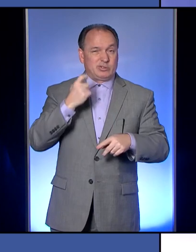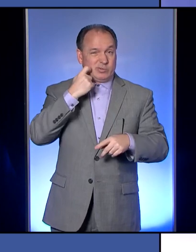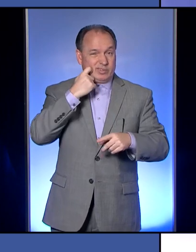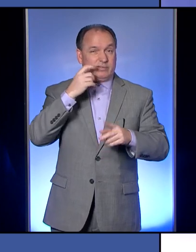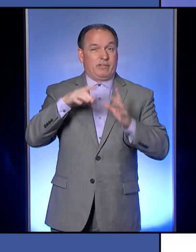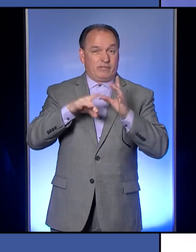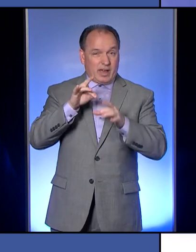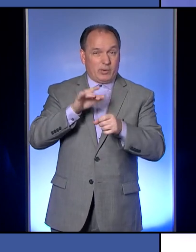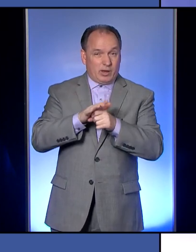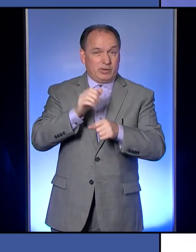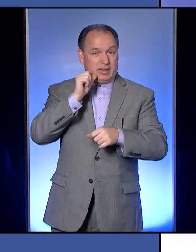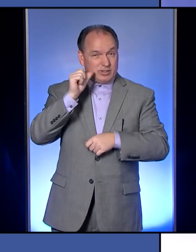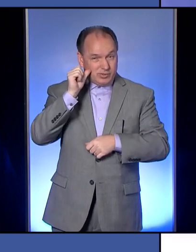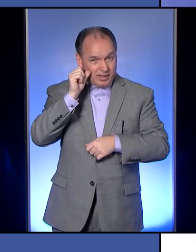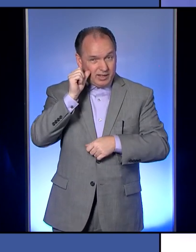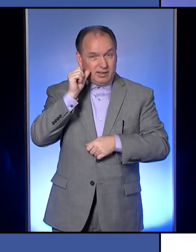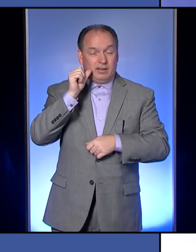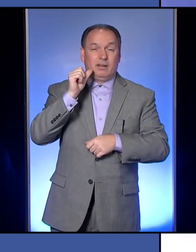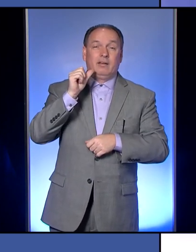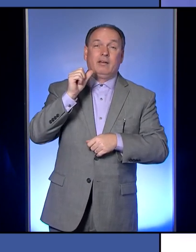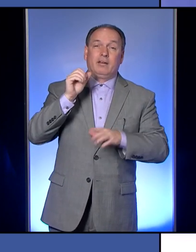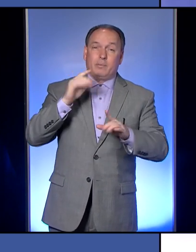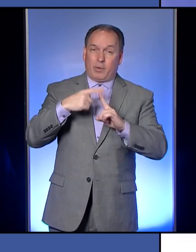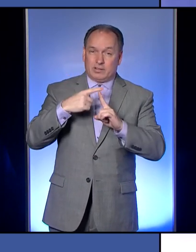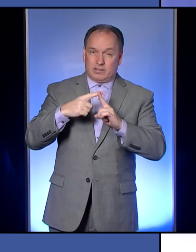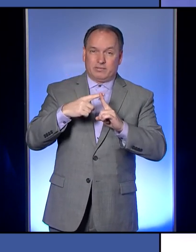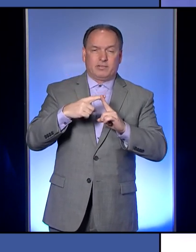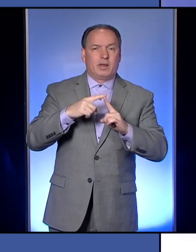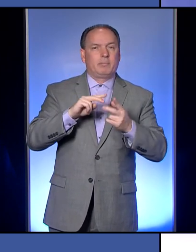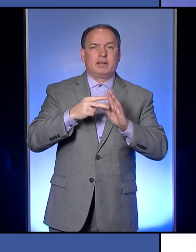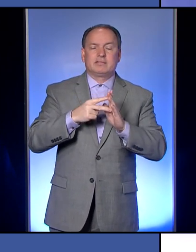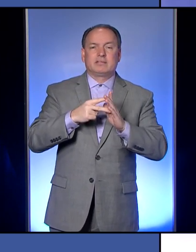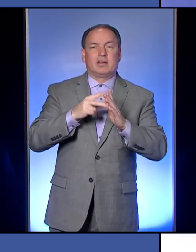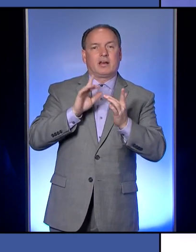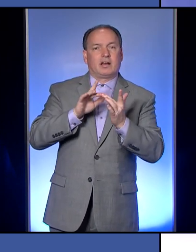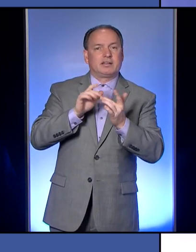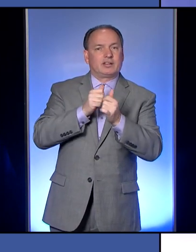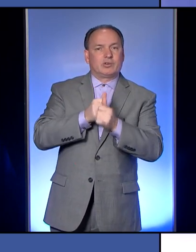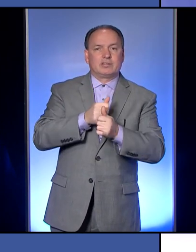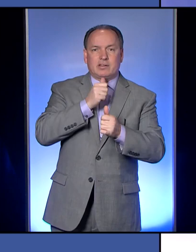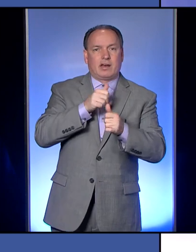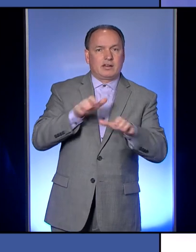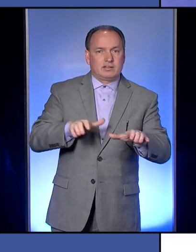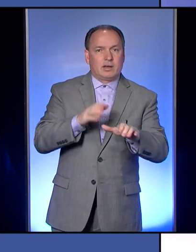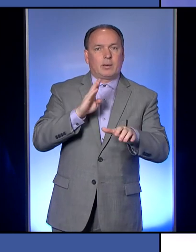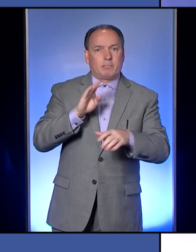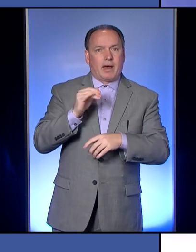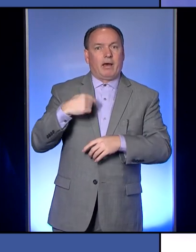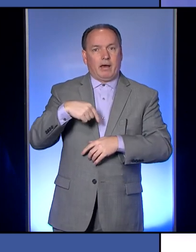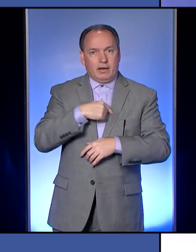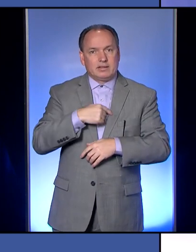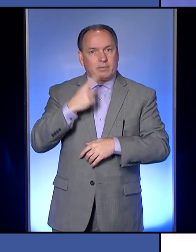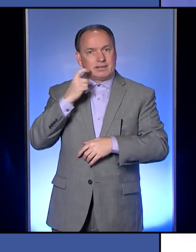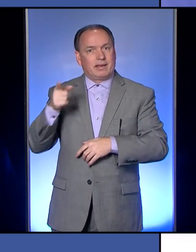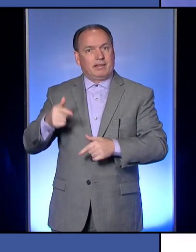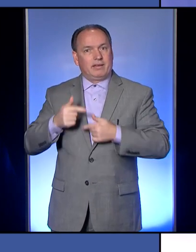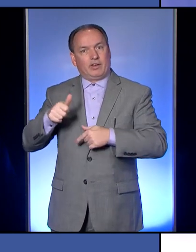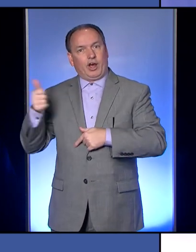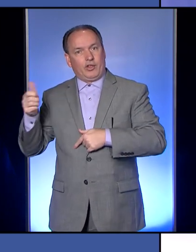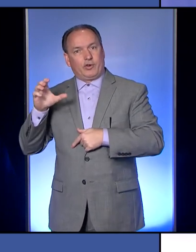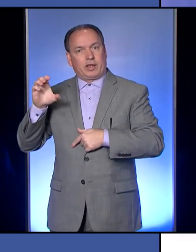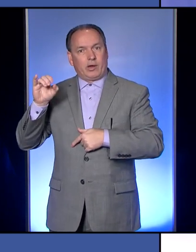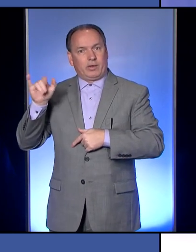late yesterday that they're positive. The contact tracing would not be done by us, because they actually reside in another